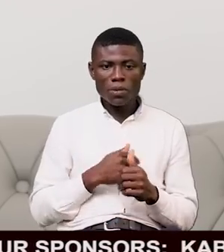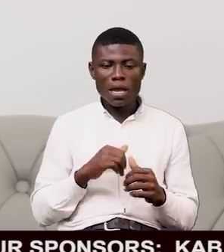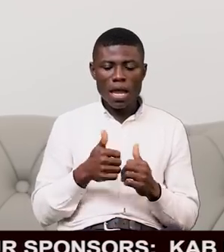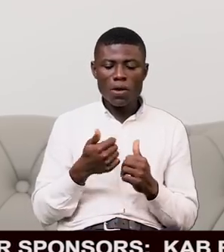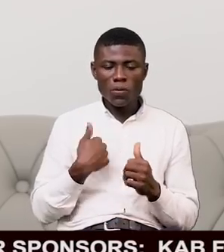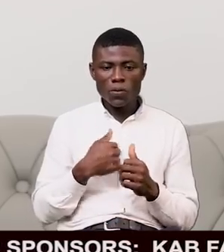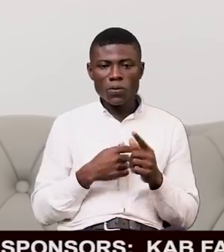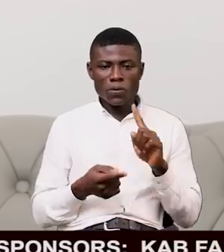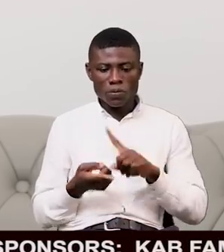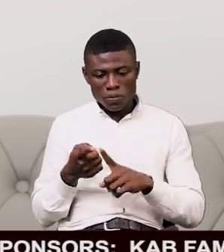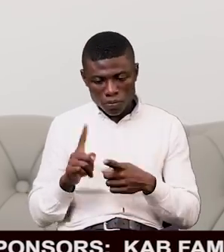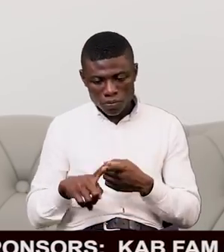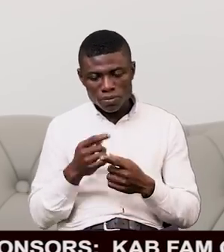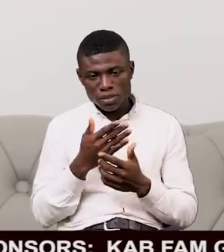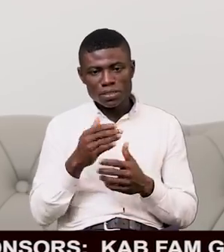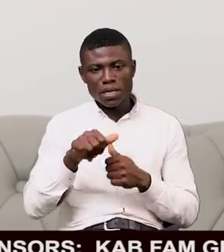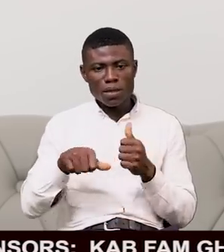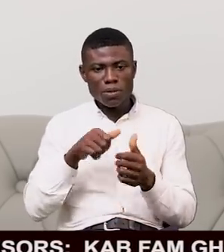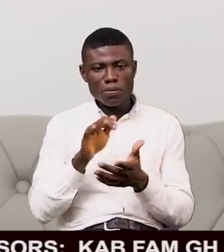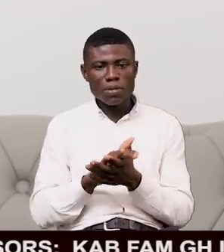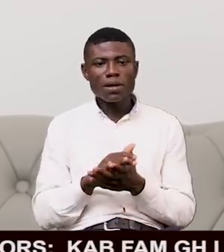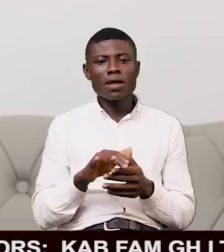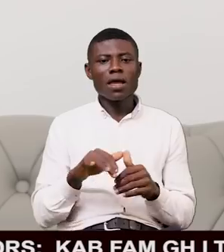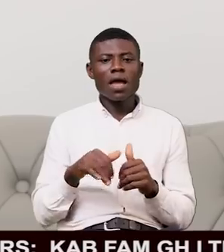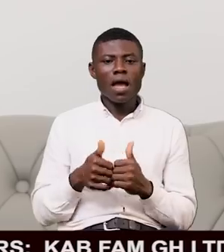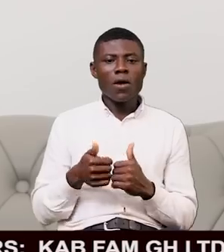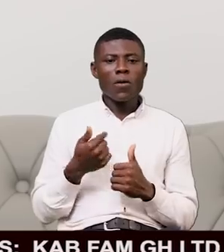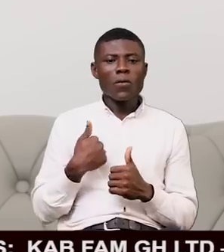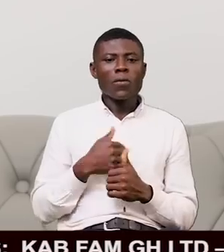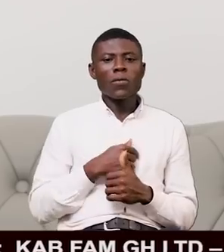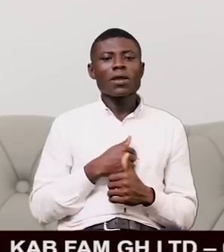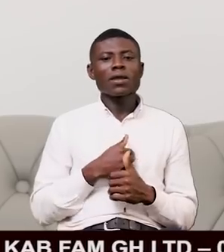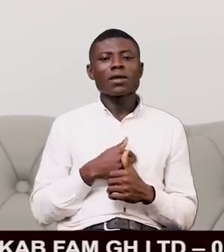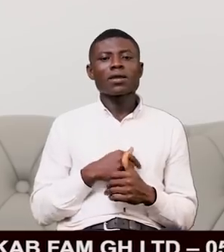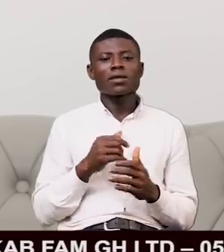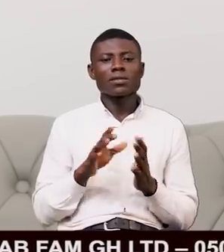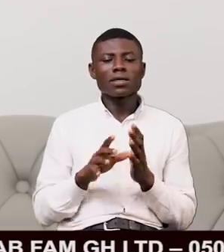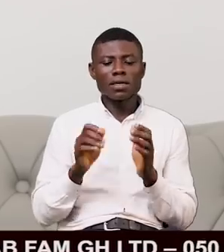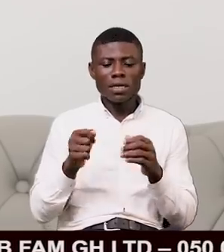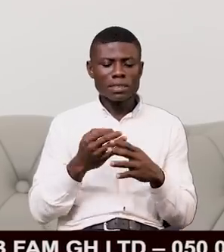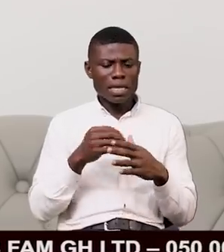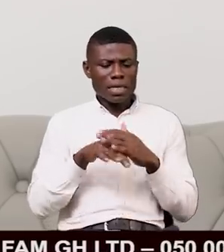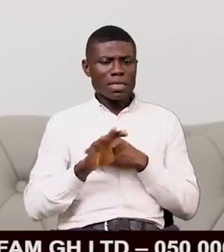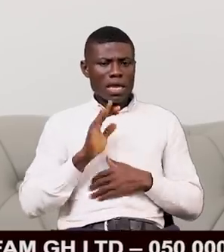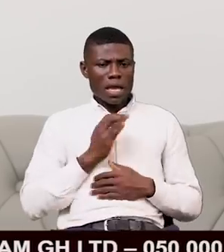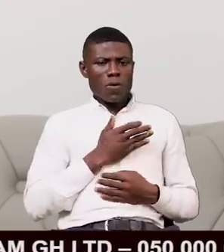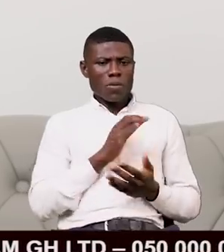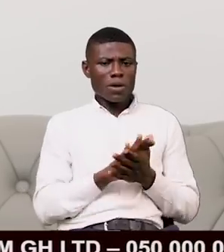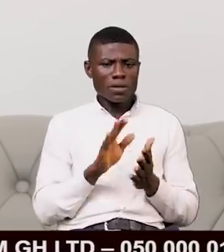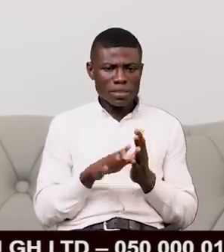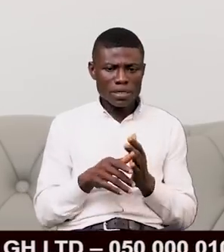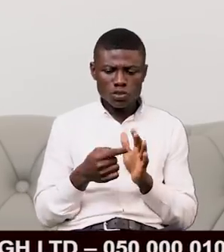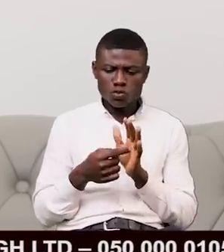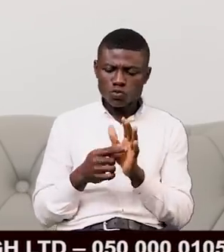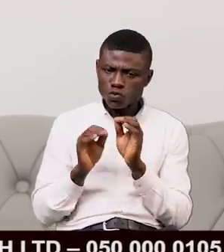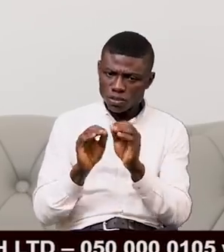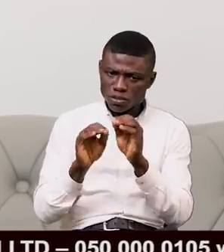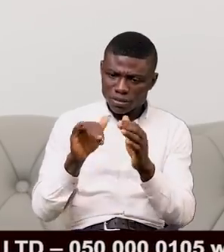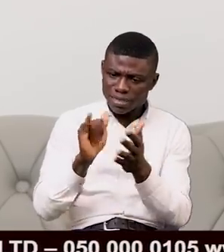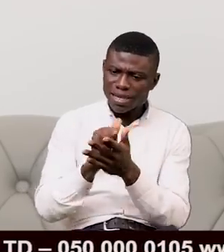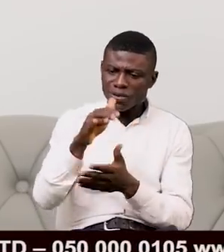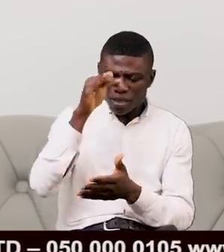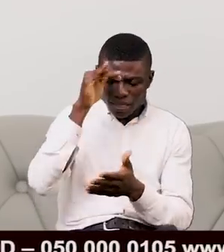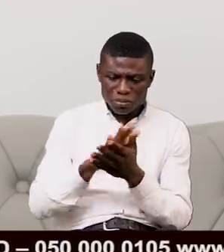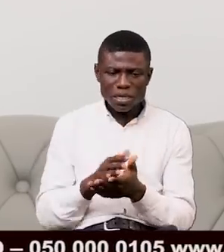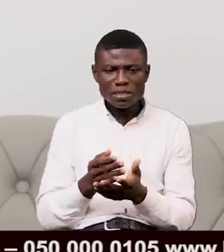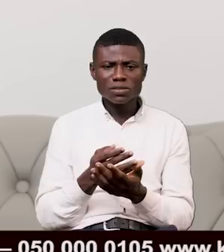ye nan for four kaya wari asem. E kwaya ni ye nan for four no faso mo mutimi baya wari emu. To the sense what better was say who can do sika.